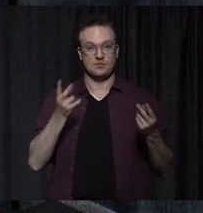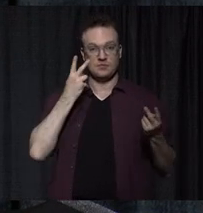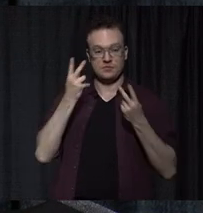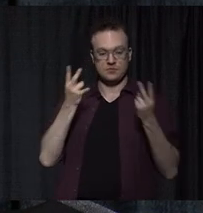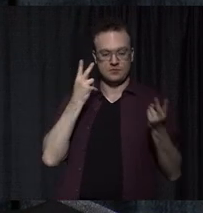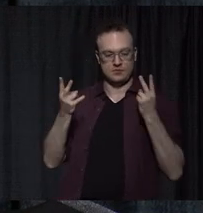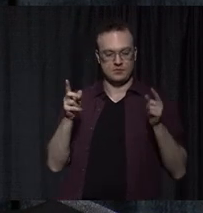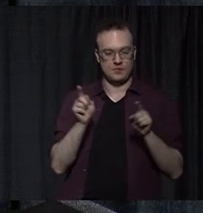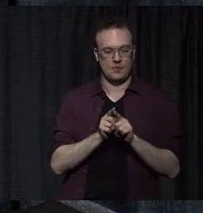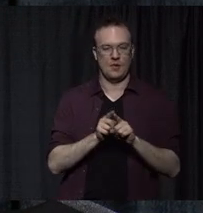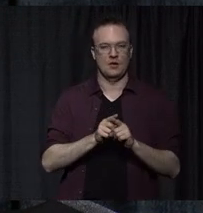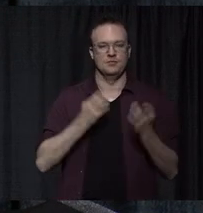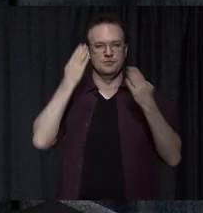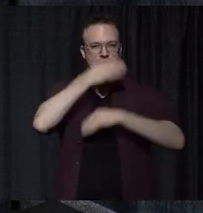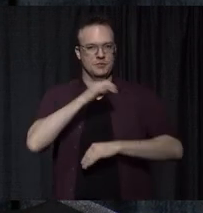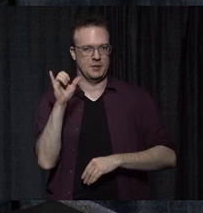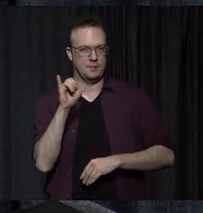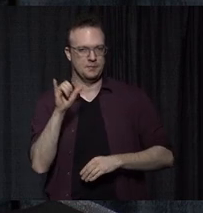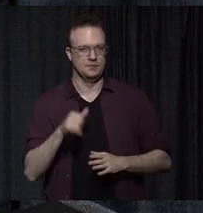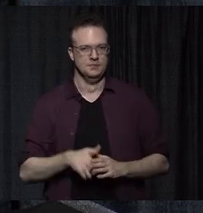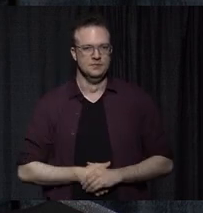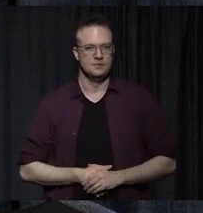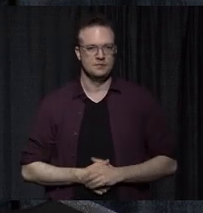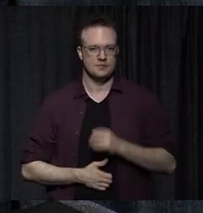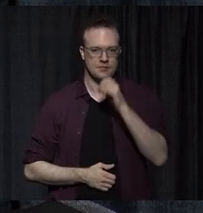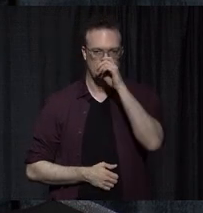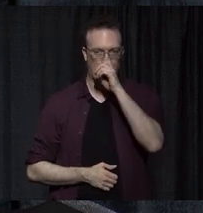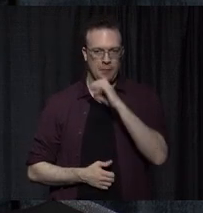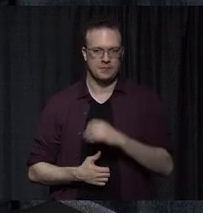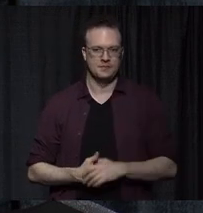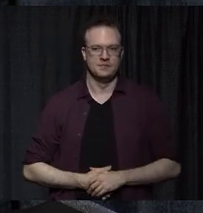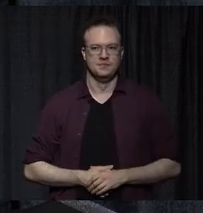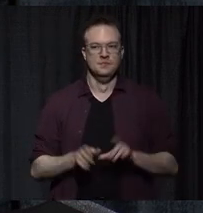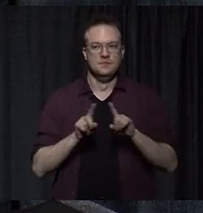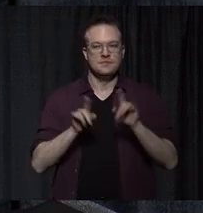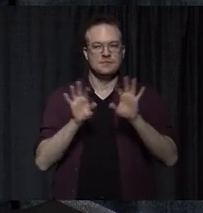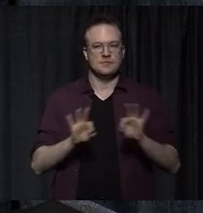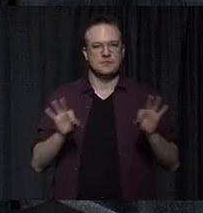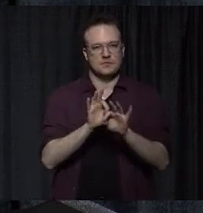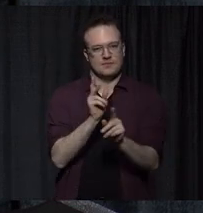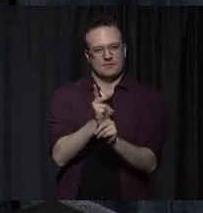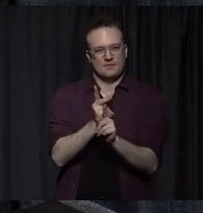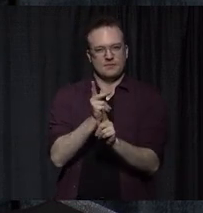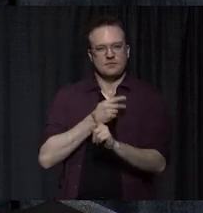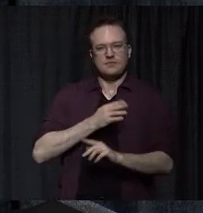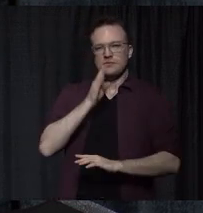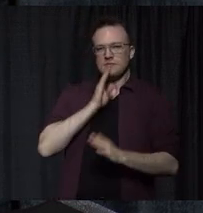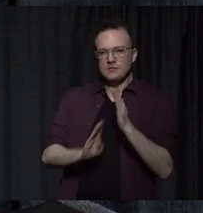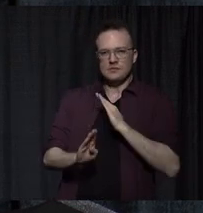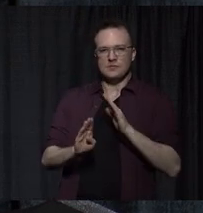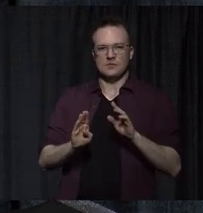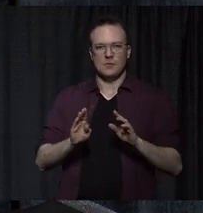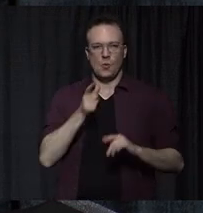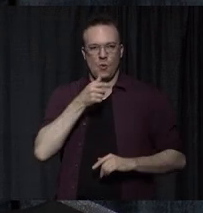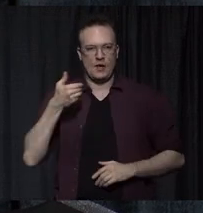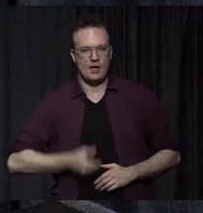visibility and invisibility while keeping my humanity and sanity intact.